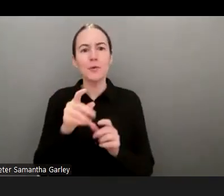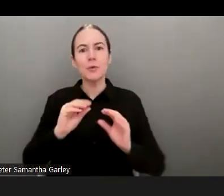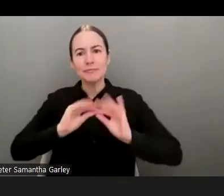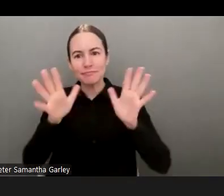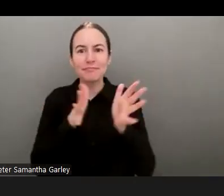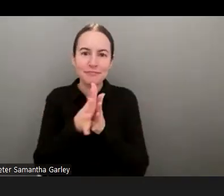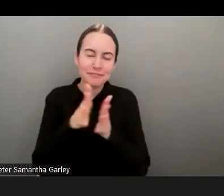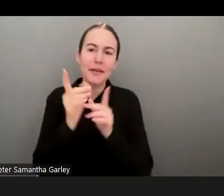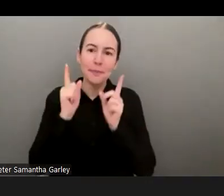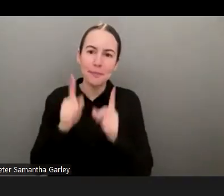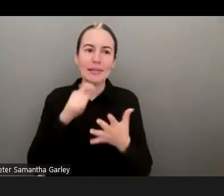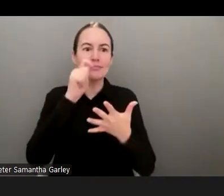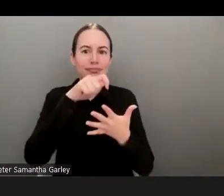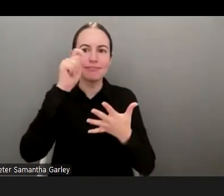mean,